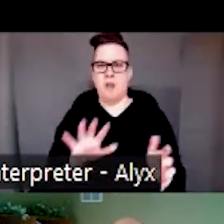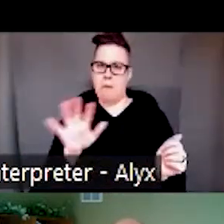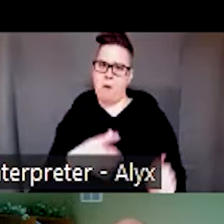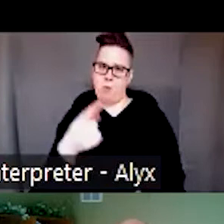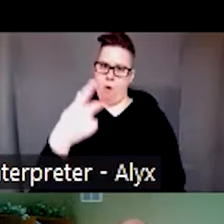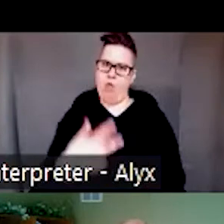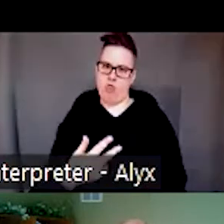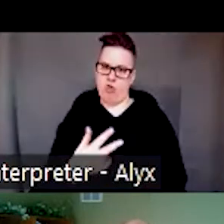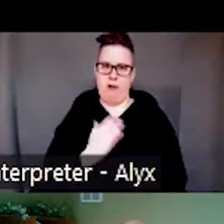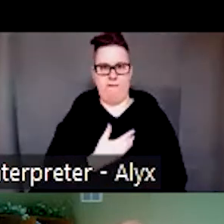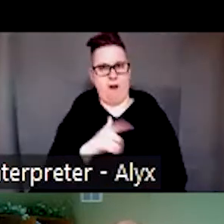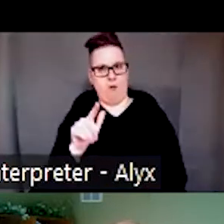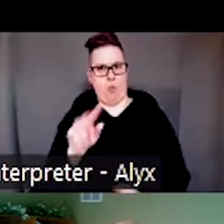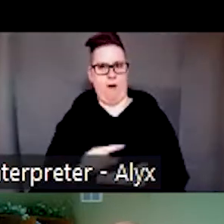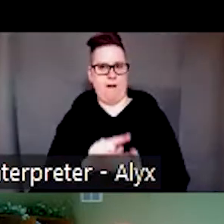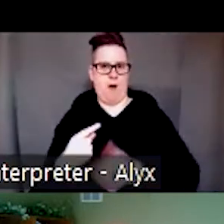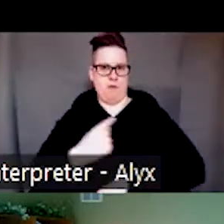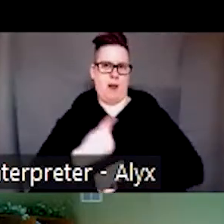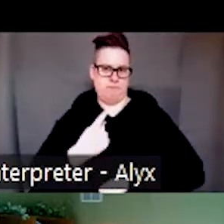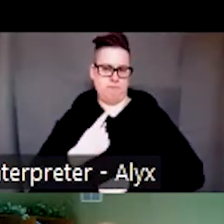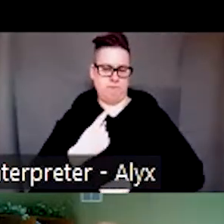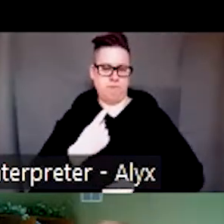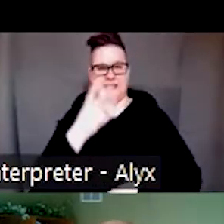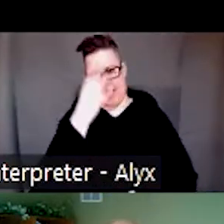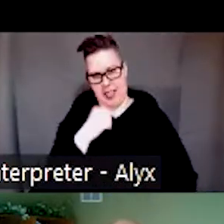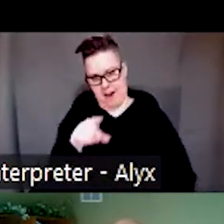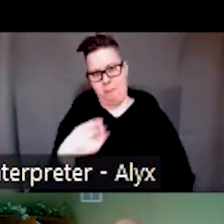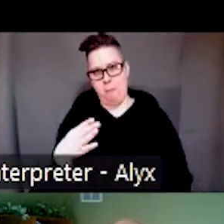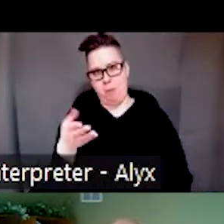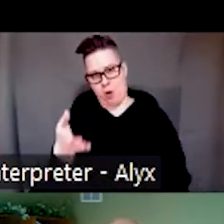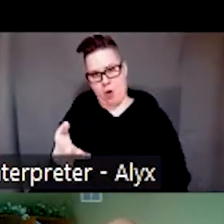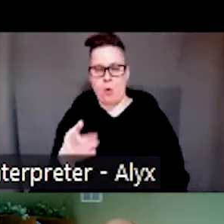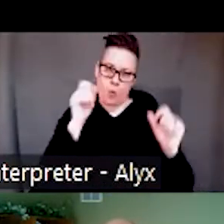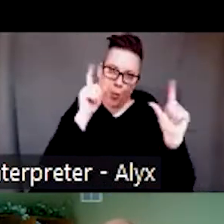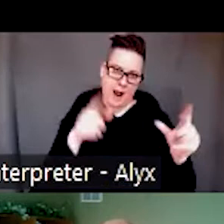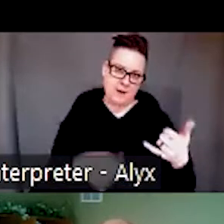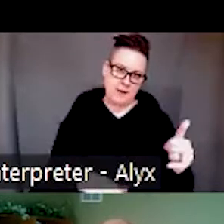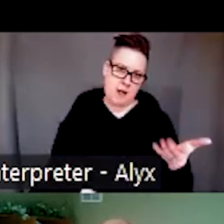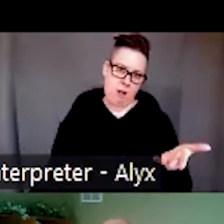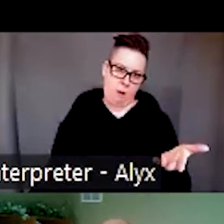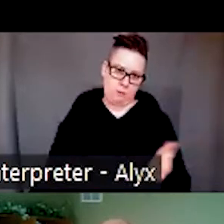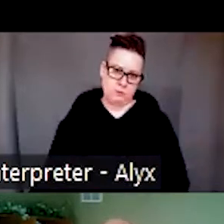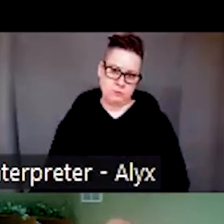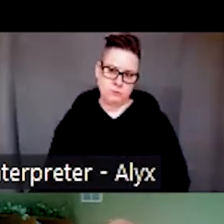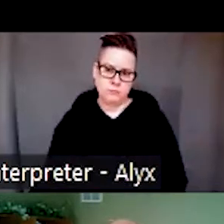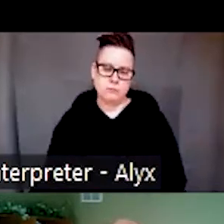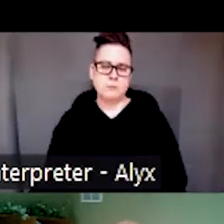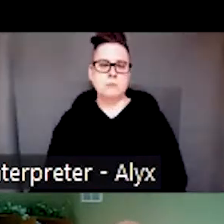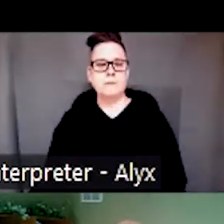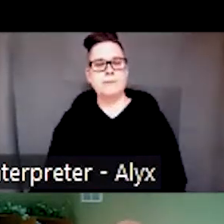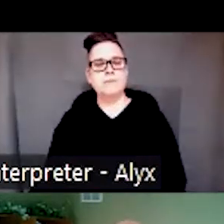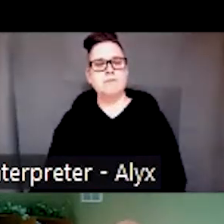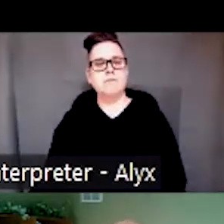of our 24-hour day. So sleep here being represented by the blue and wakefulness by the yellow. And we